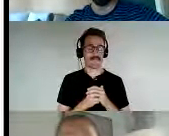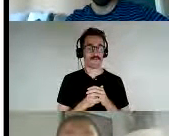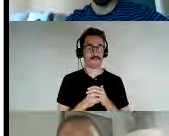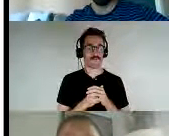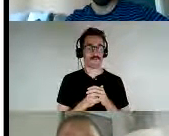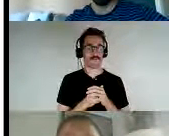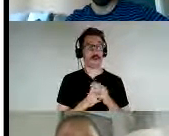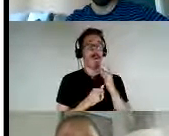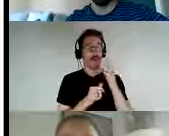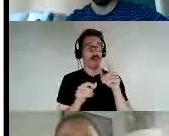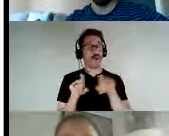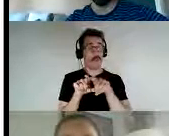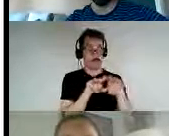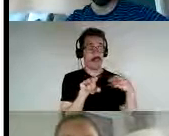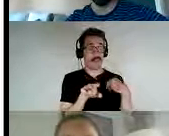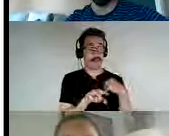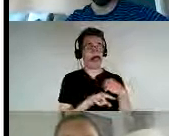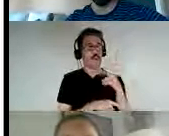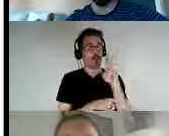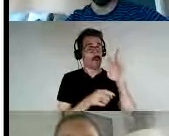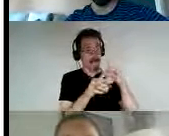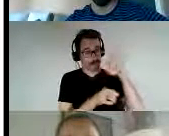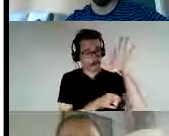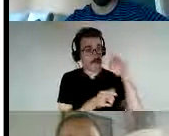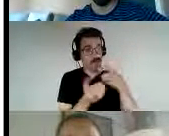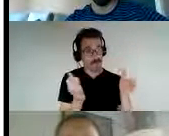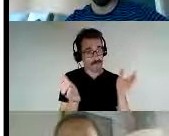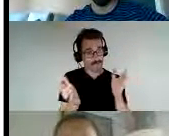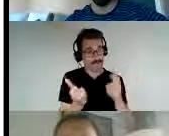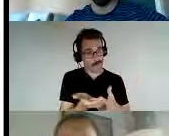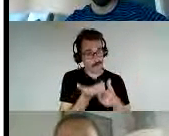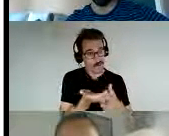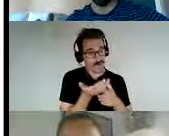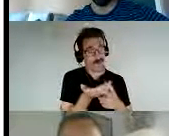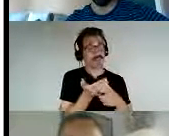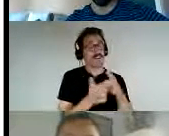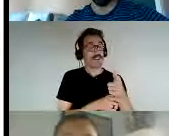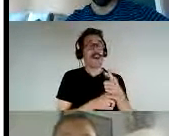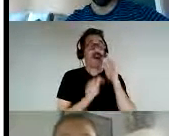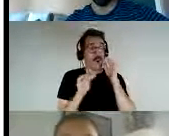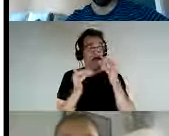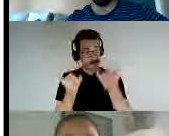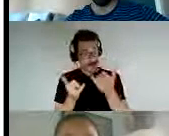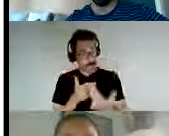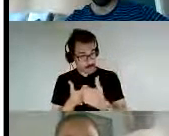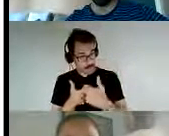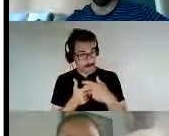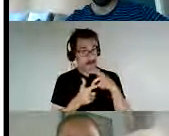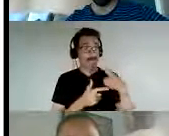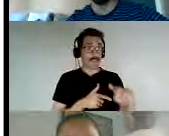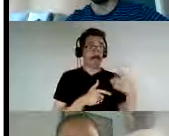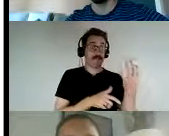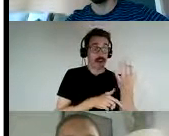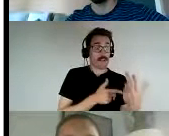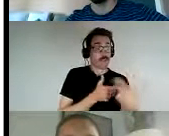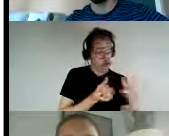two-spirit conversation about respecting elders. And we hope that you will join us not only for today, not only for this week, but in the future as